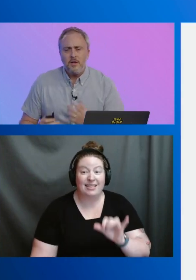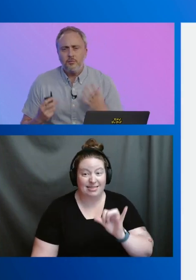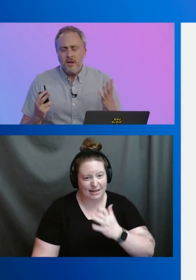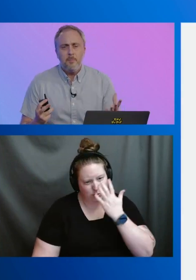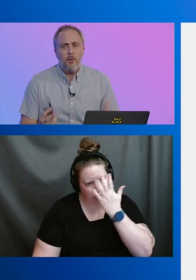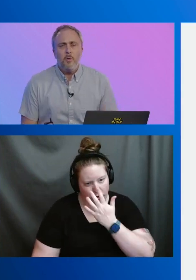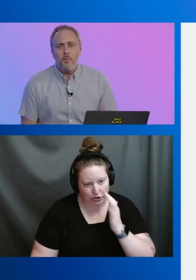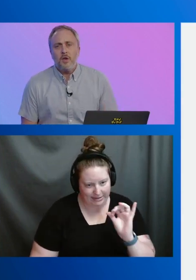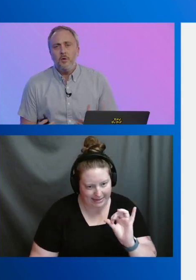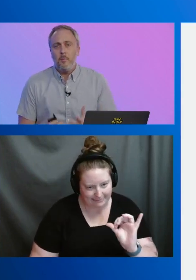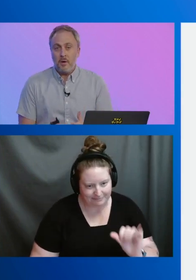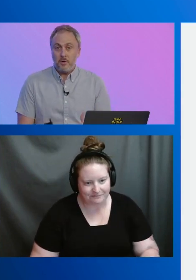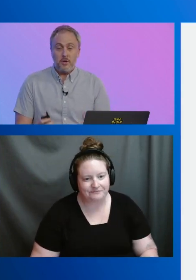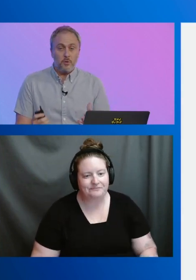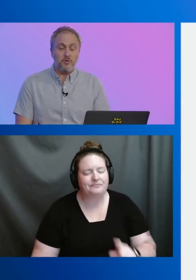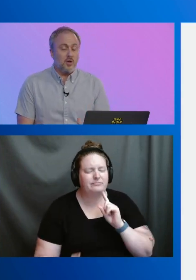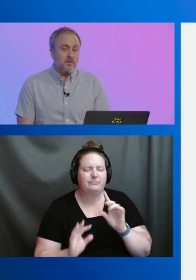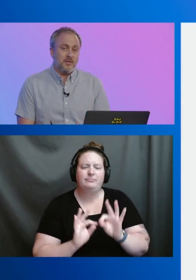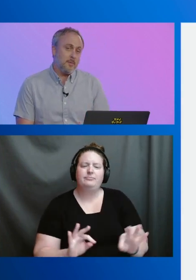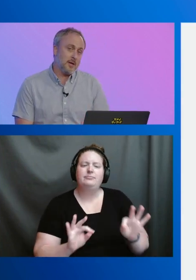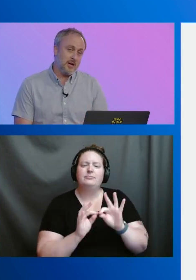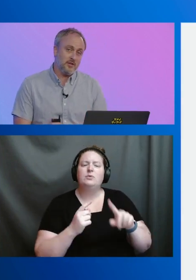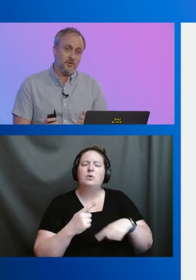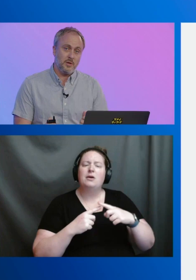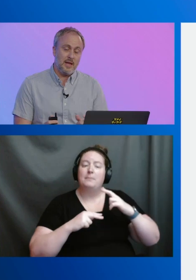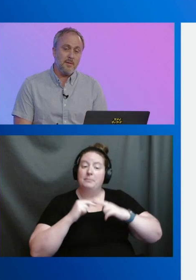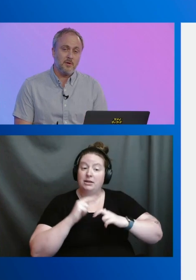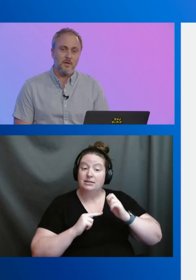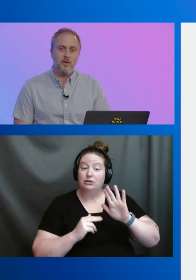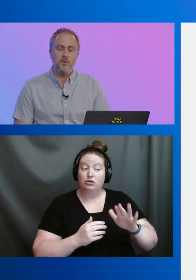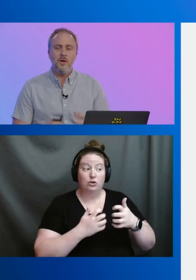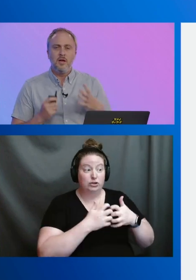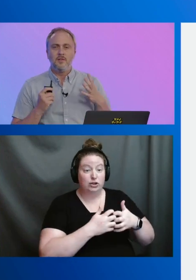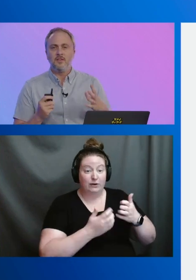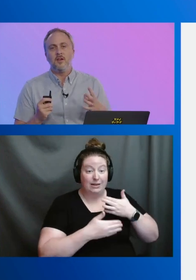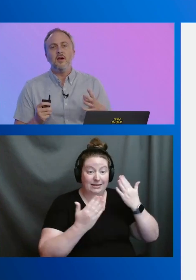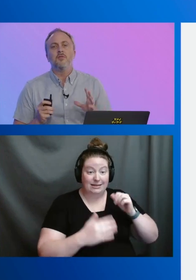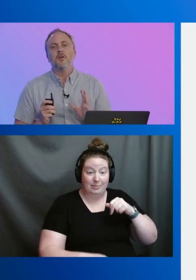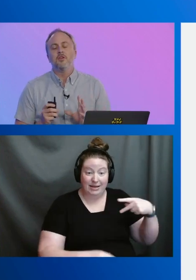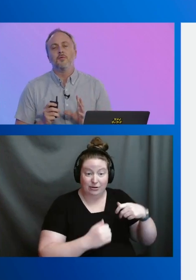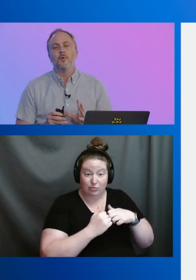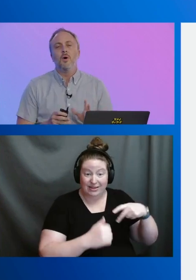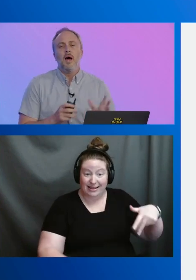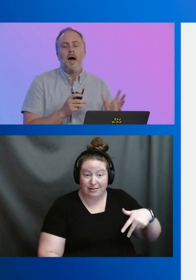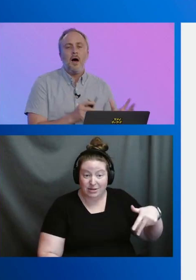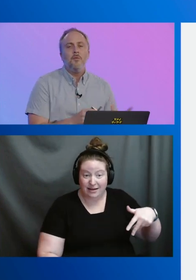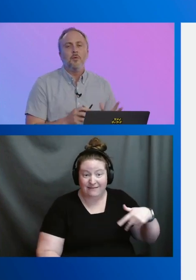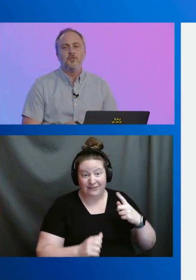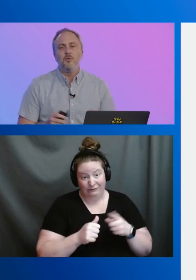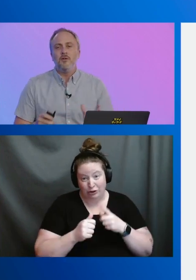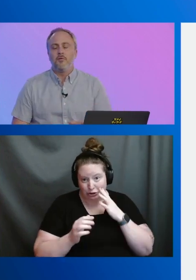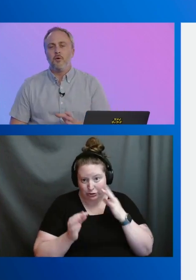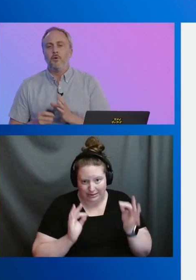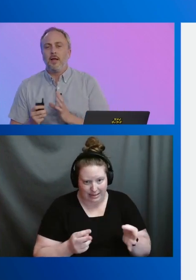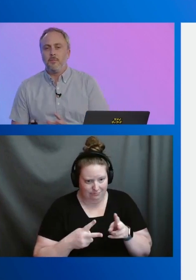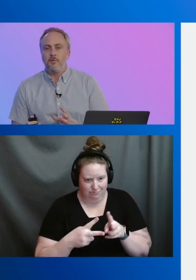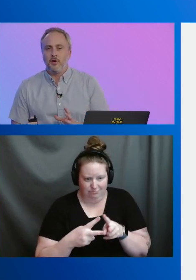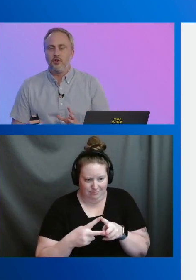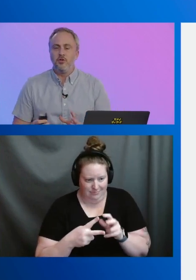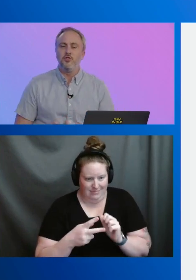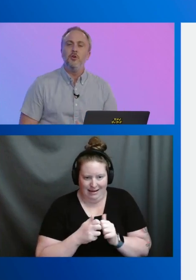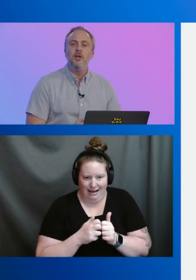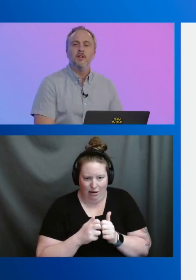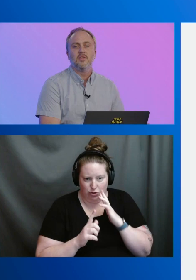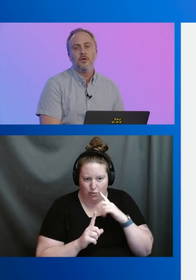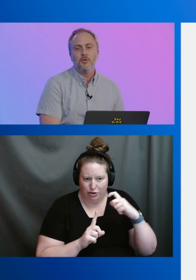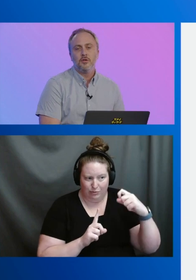So it's really important when you're building your serverless applications with Lambda that you decide, first of all, how you want to invoke your Lambda